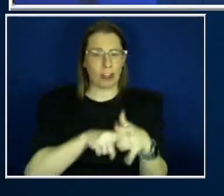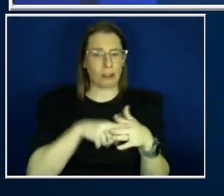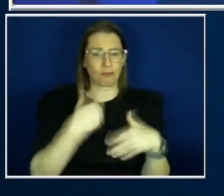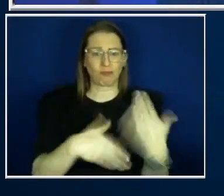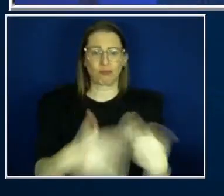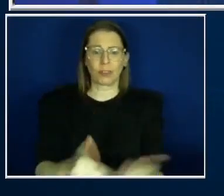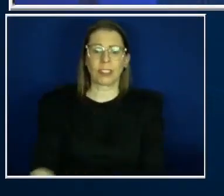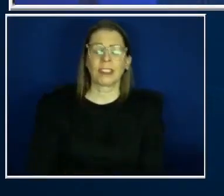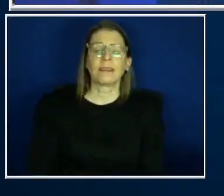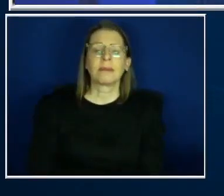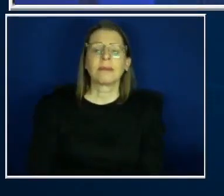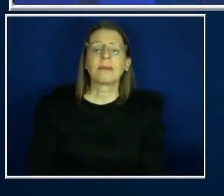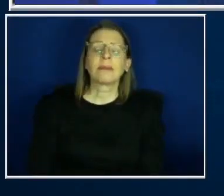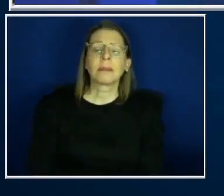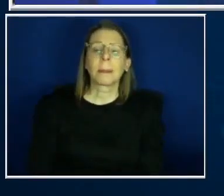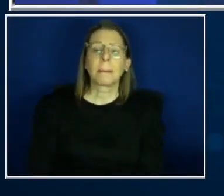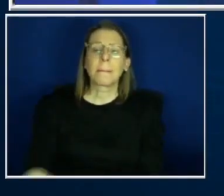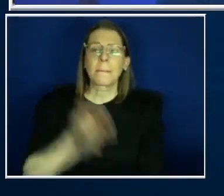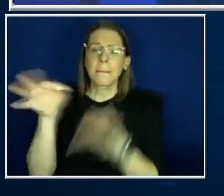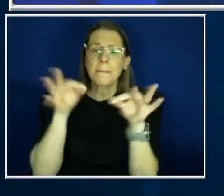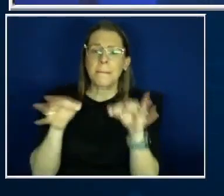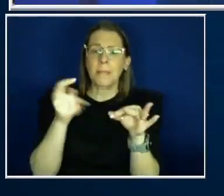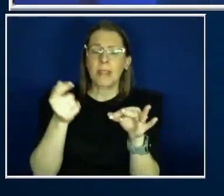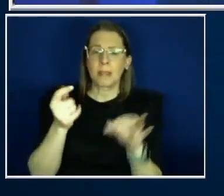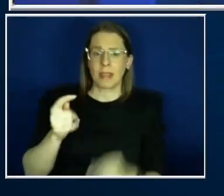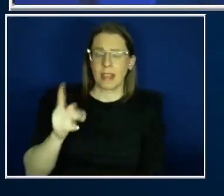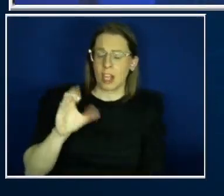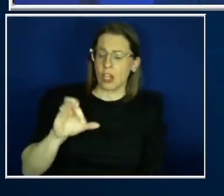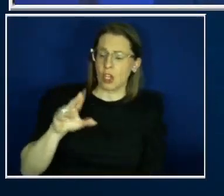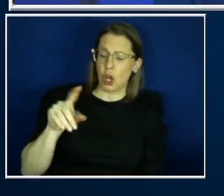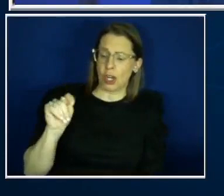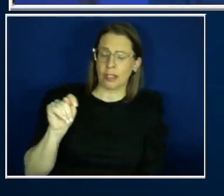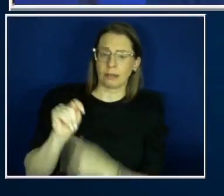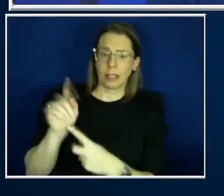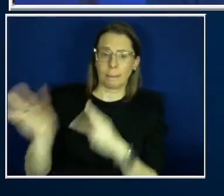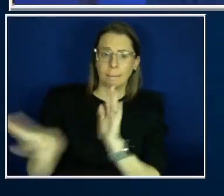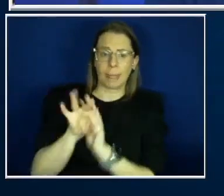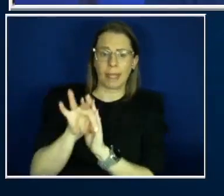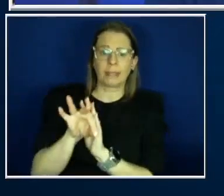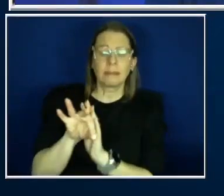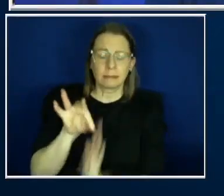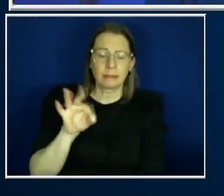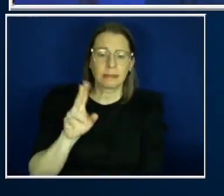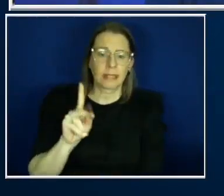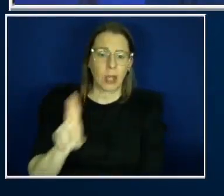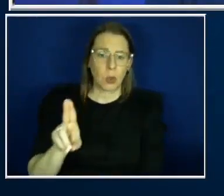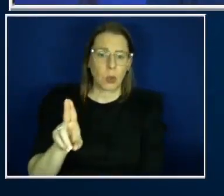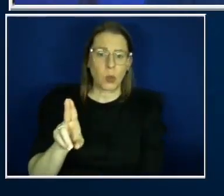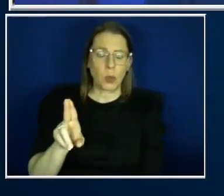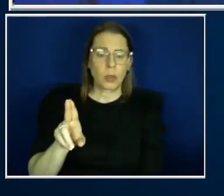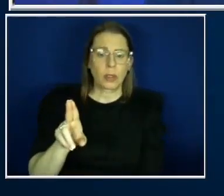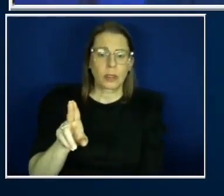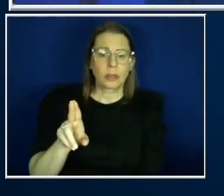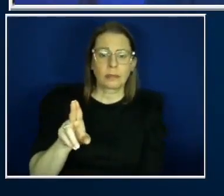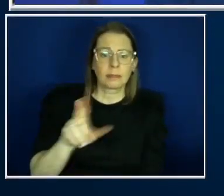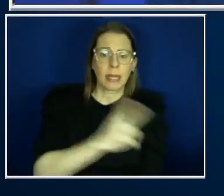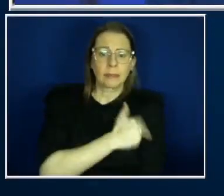a little bit about why the Current chose the University of Kansas Health System as the official healthcare provider. You have choices.